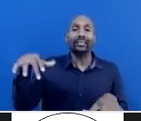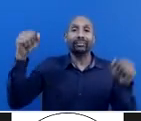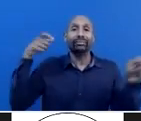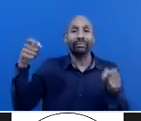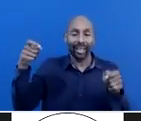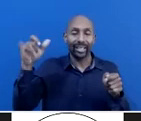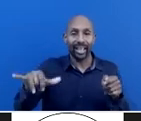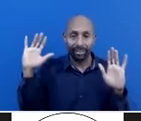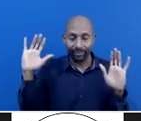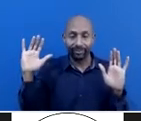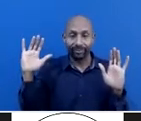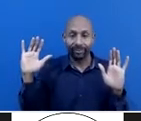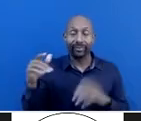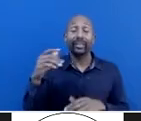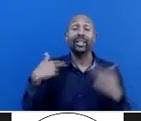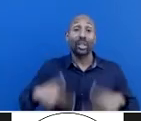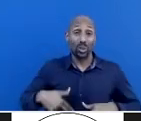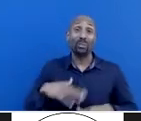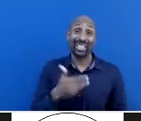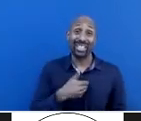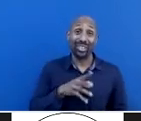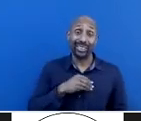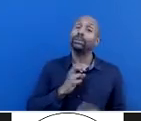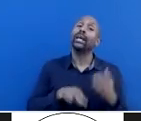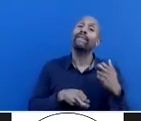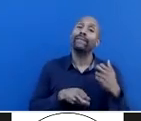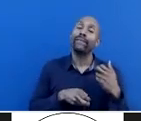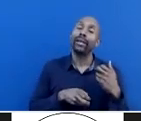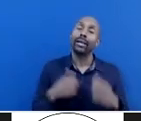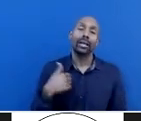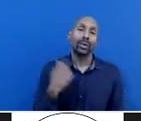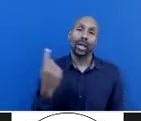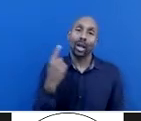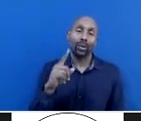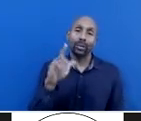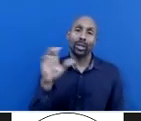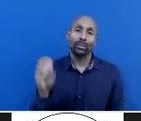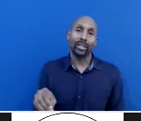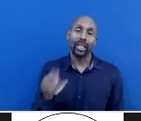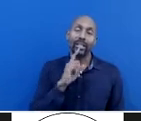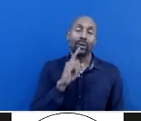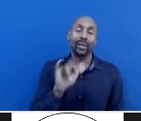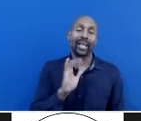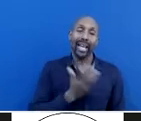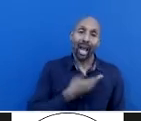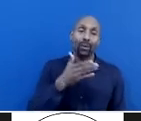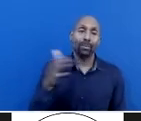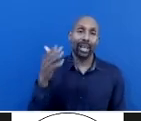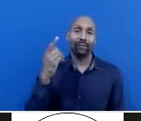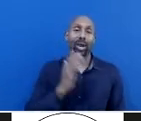because we are always 100% sure that our plan for our lives is better than God's plan for our life.